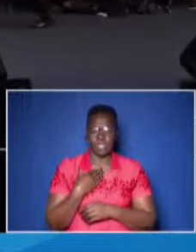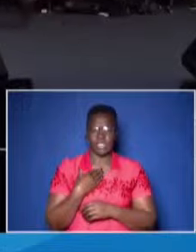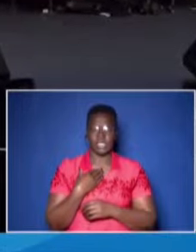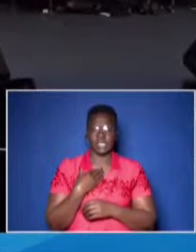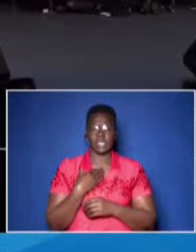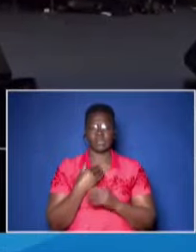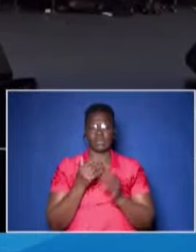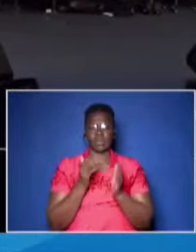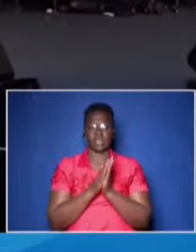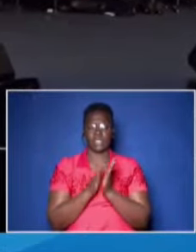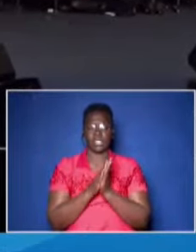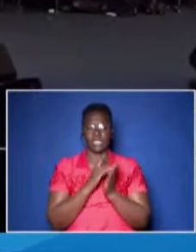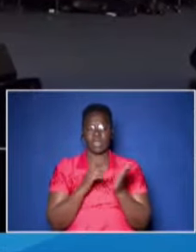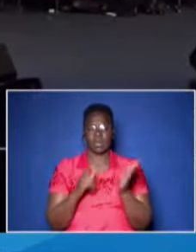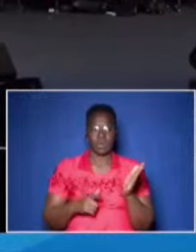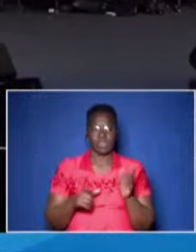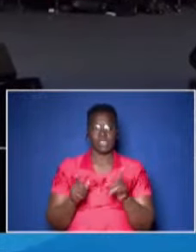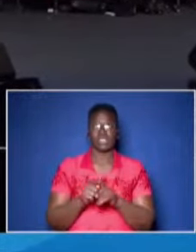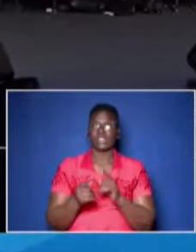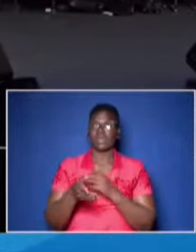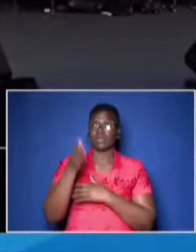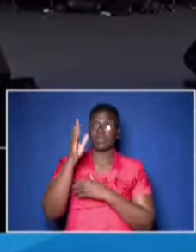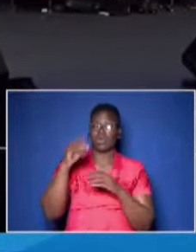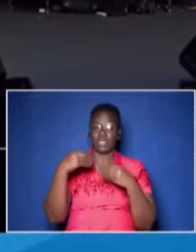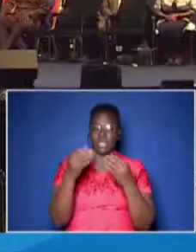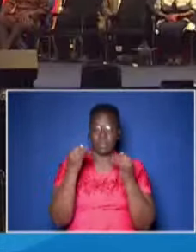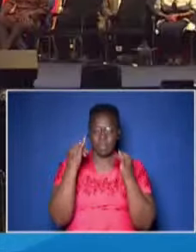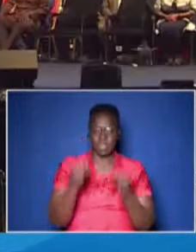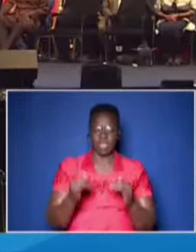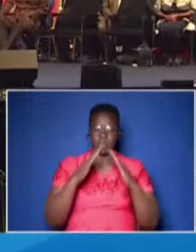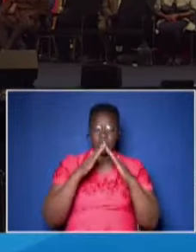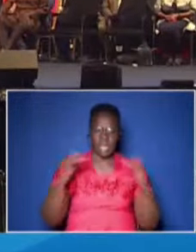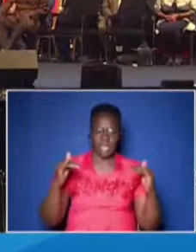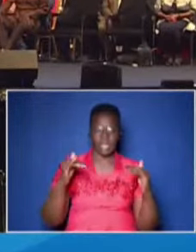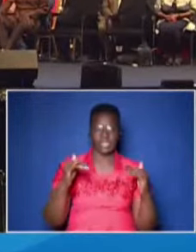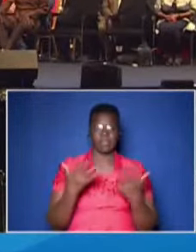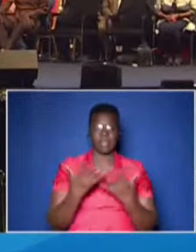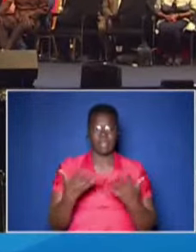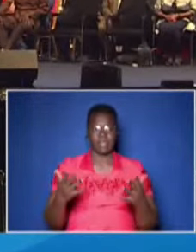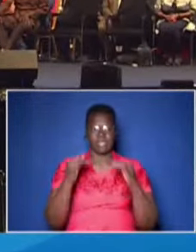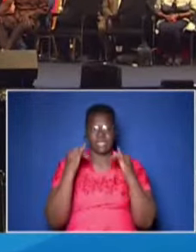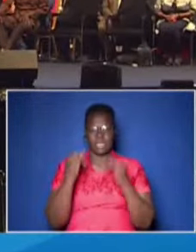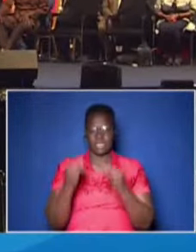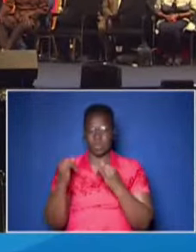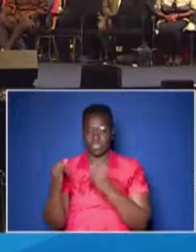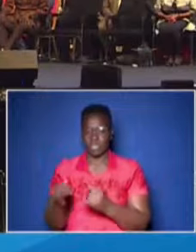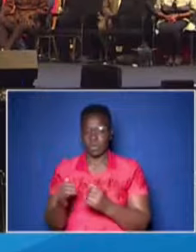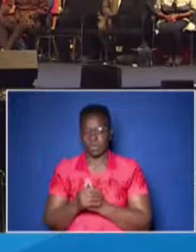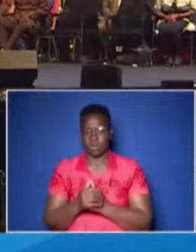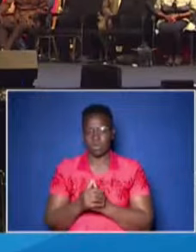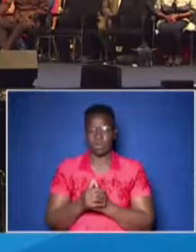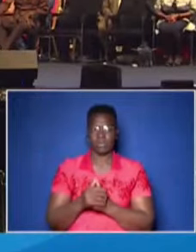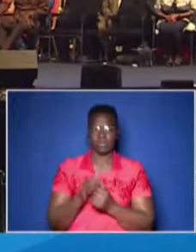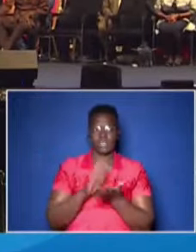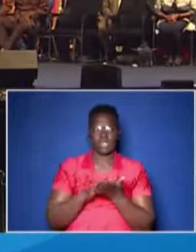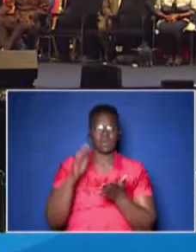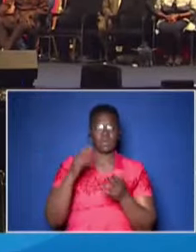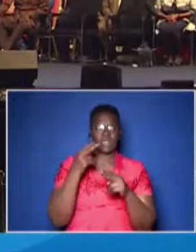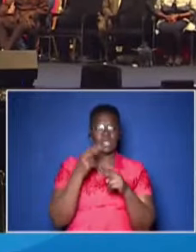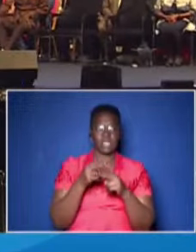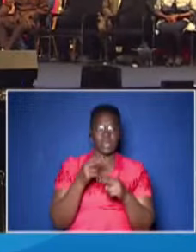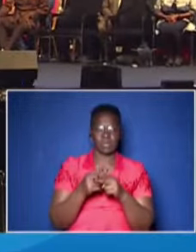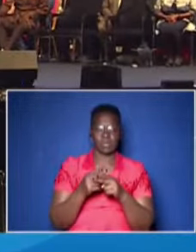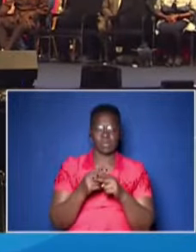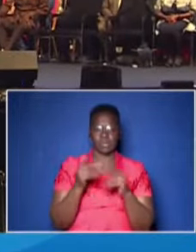is Lord give them new lands new properties in the Glorious name